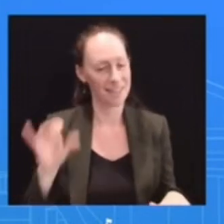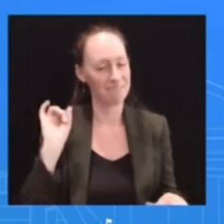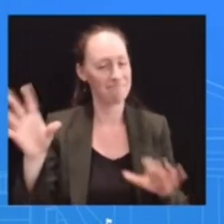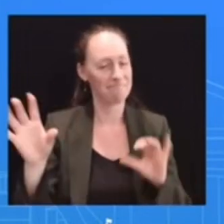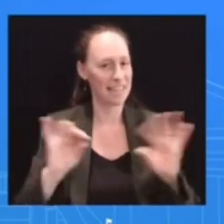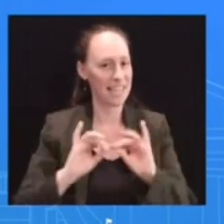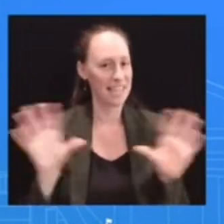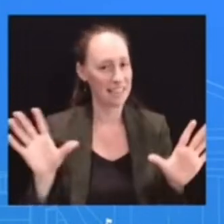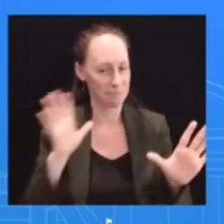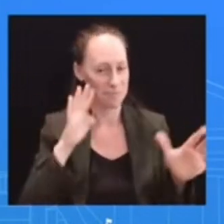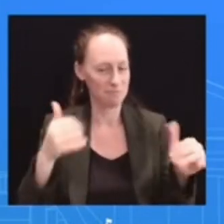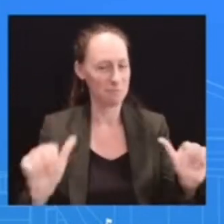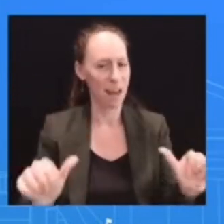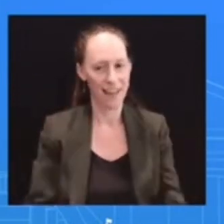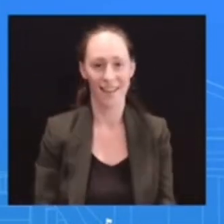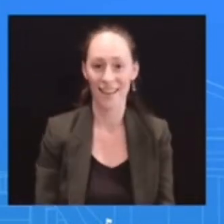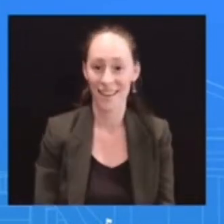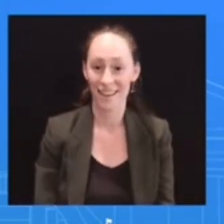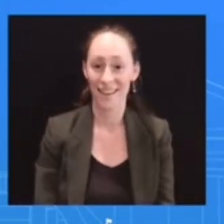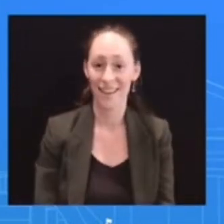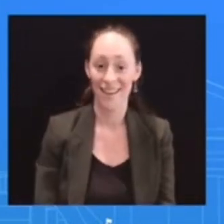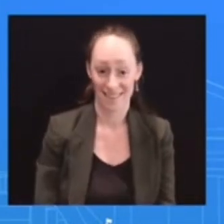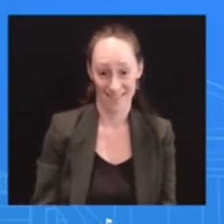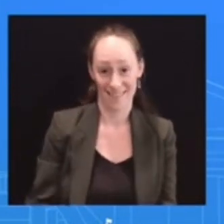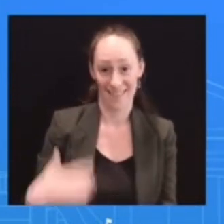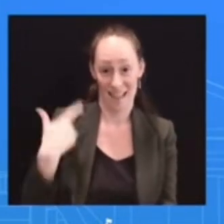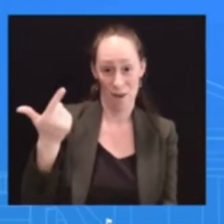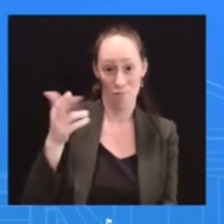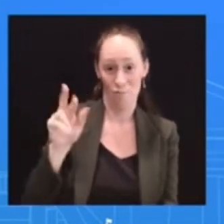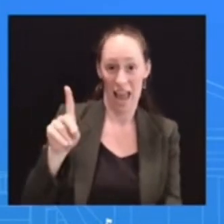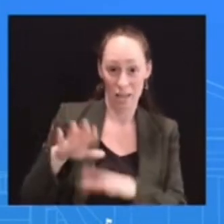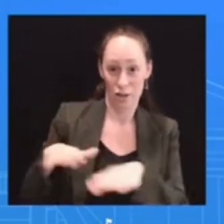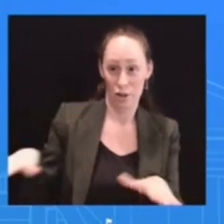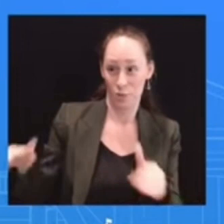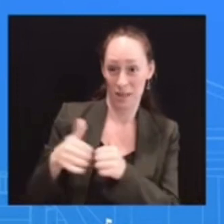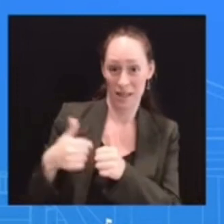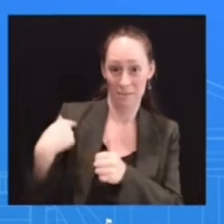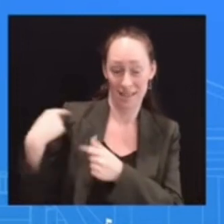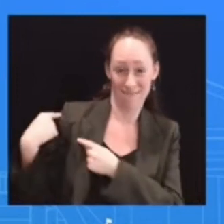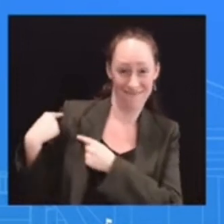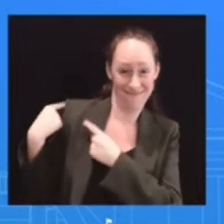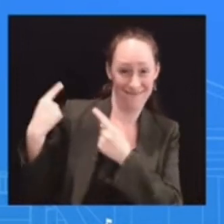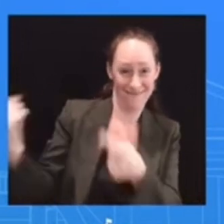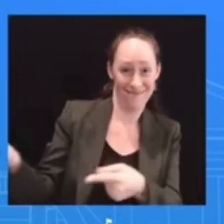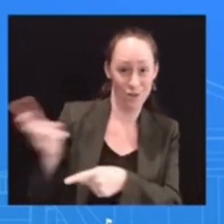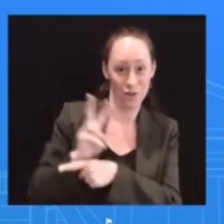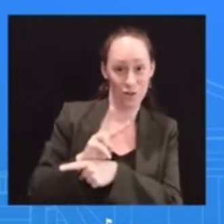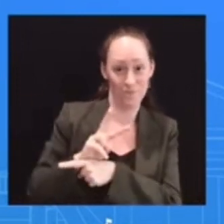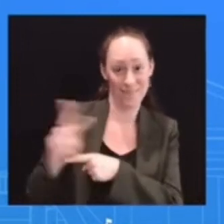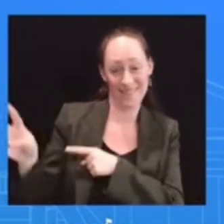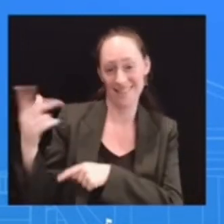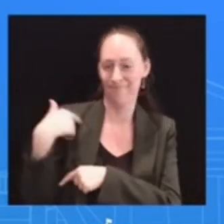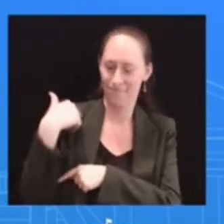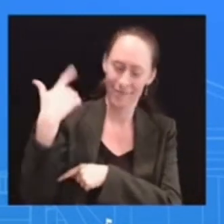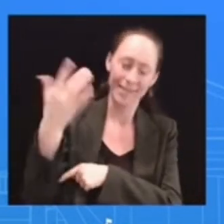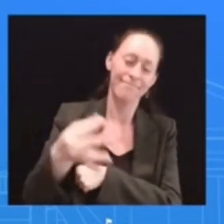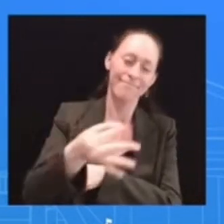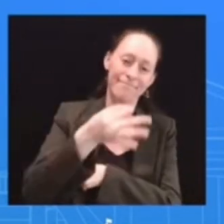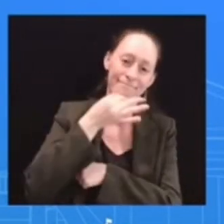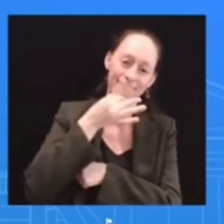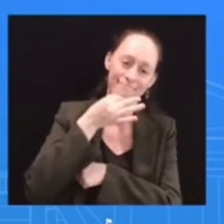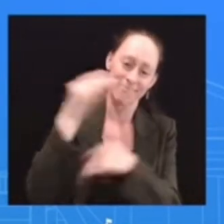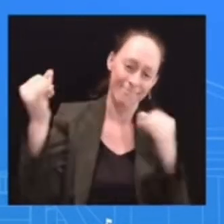2.5 weeks, so projecting is something I'm good at right now. I want to start today by addressing